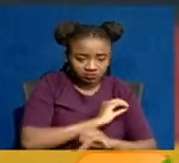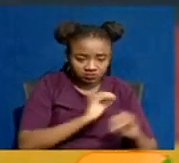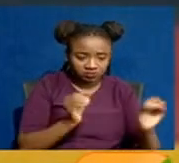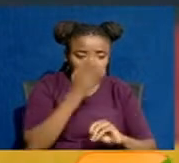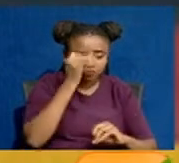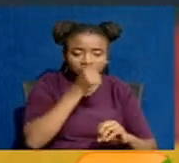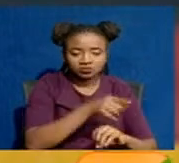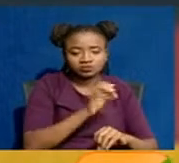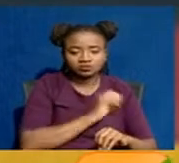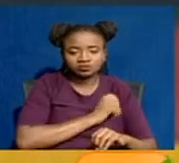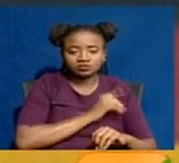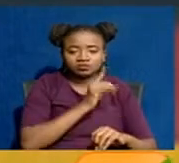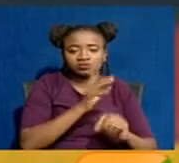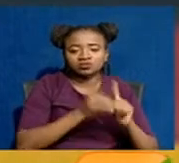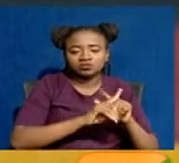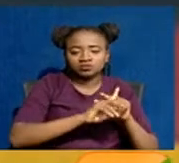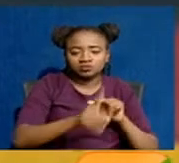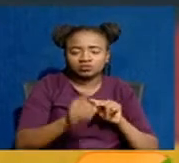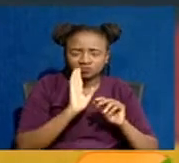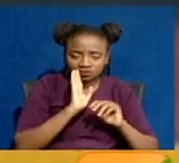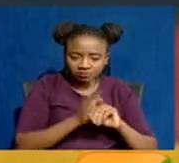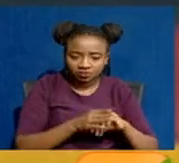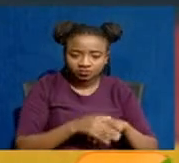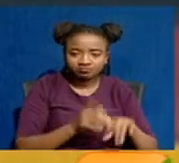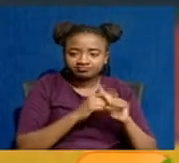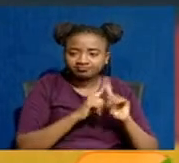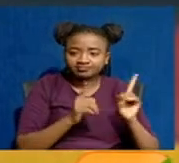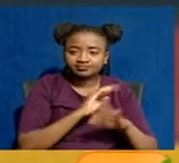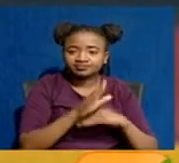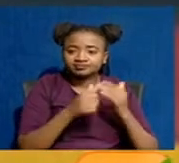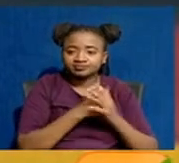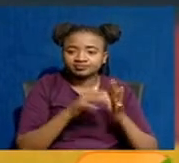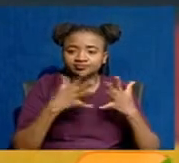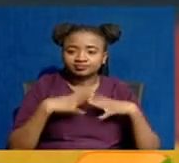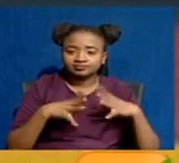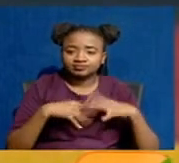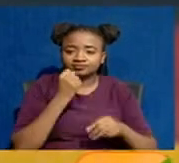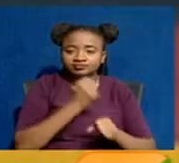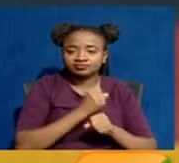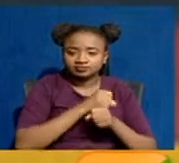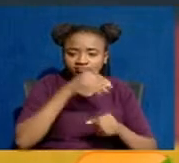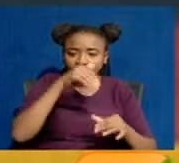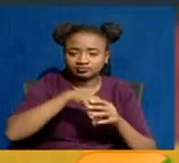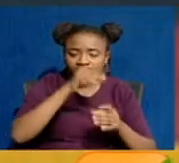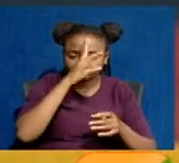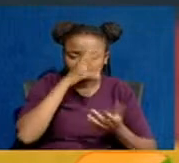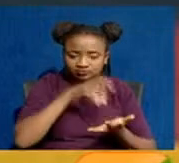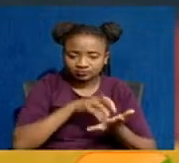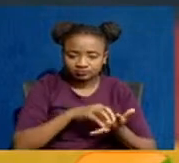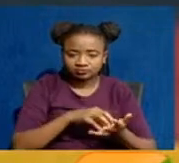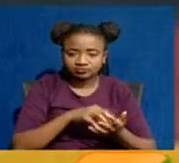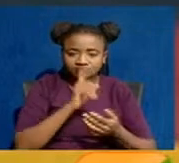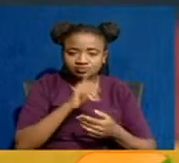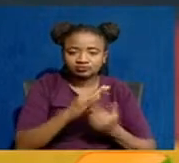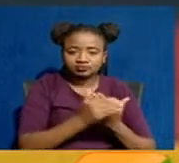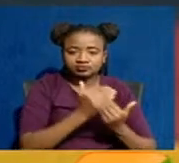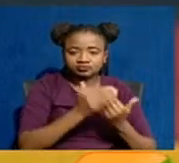the non-derogable circumstances are every person, whilst in police custody, is to be treated